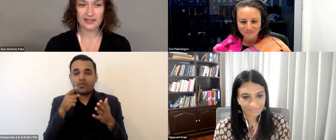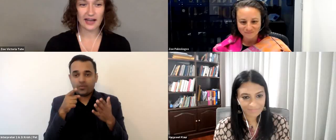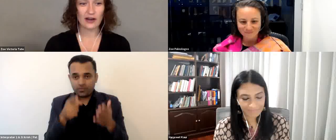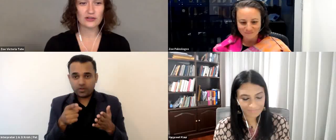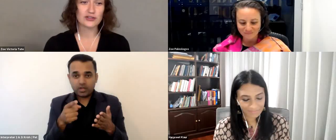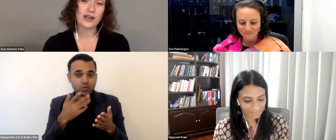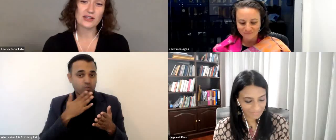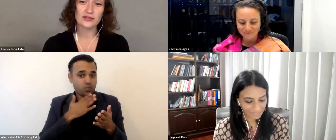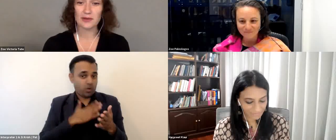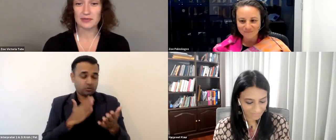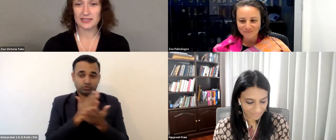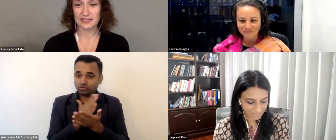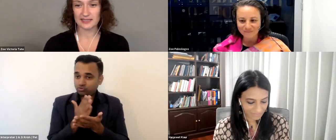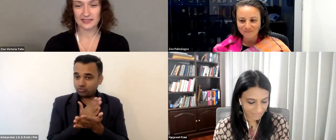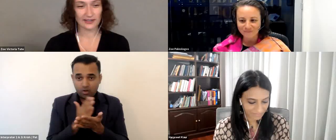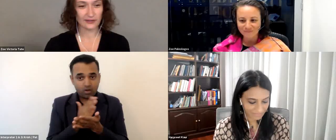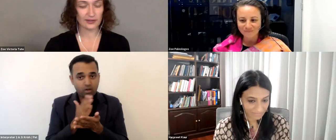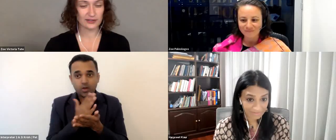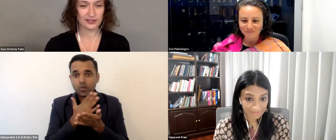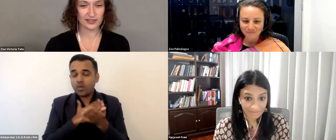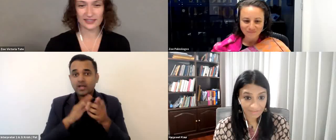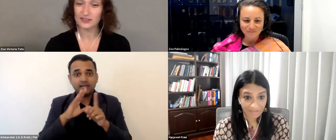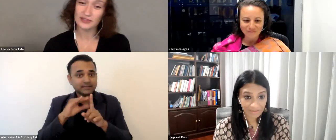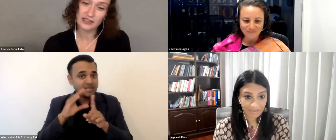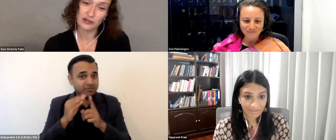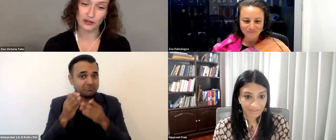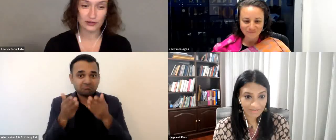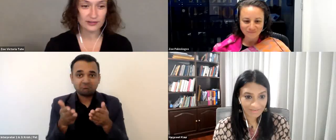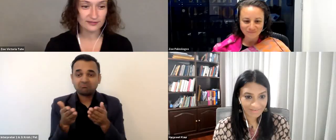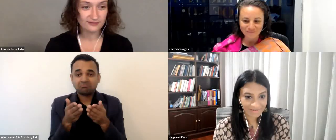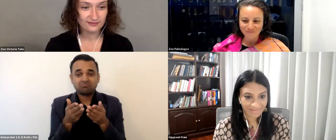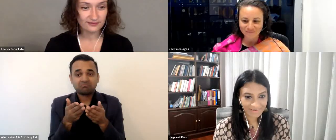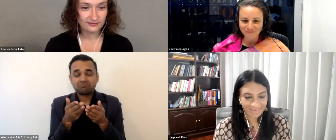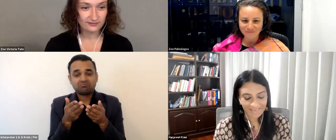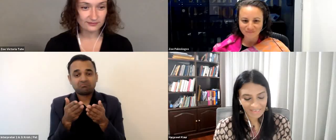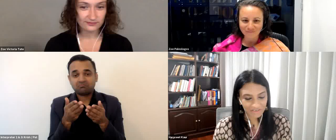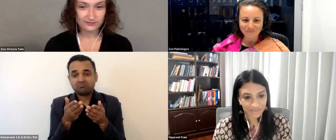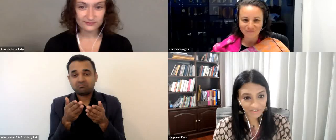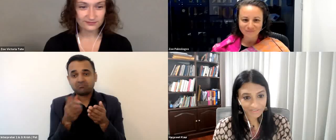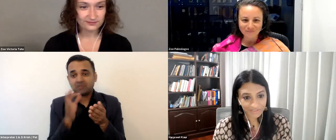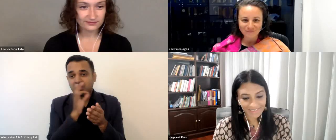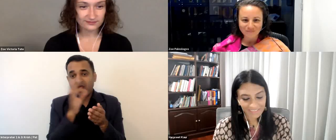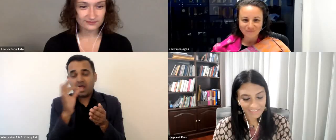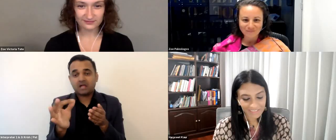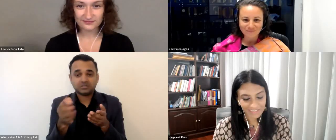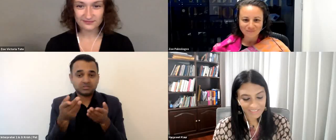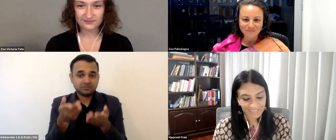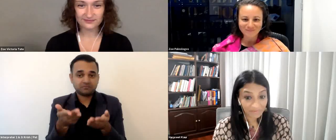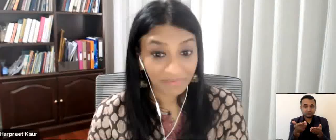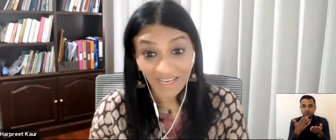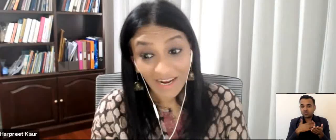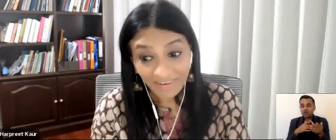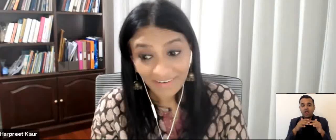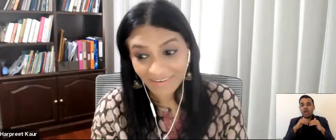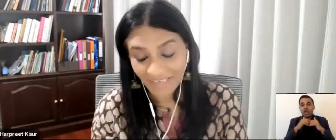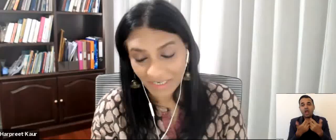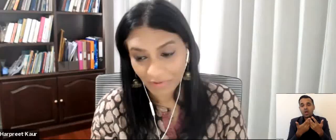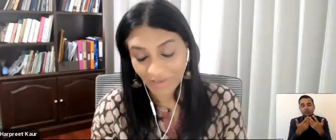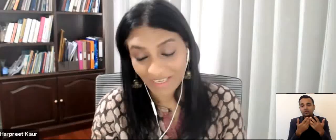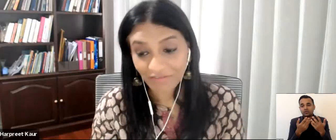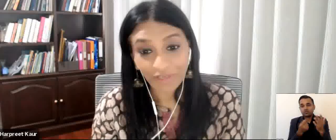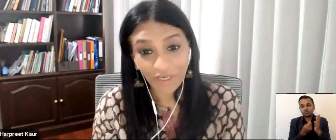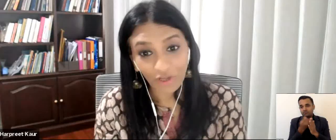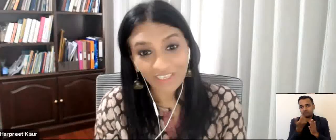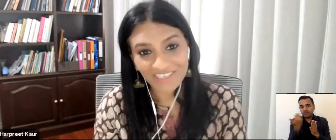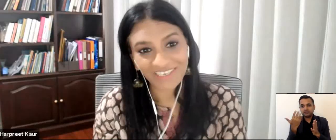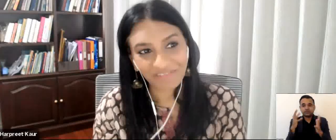and how you try to remedy it, whether successfully or not? Sure, thanks, Zoe. We aren't,